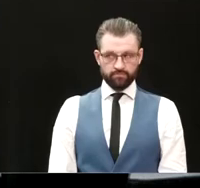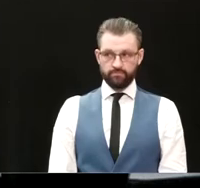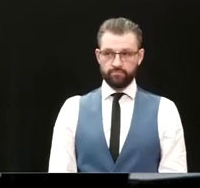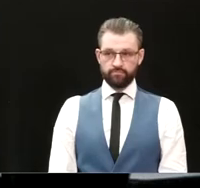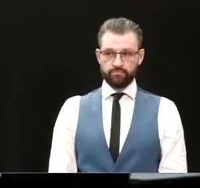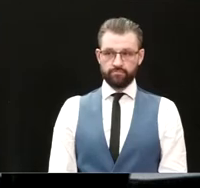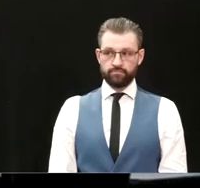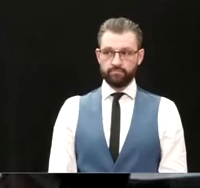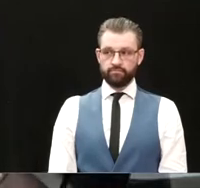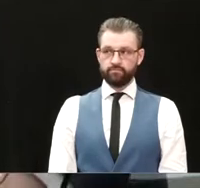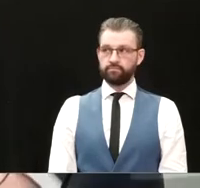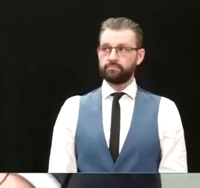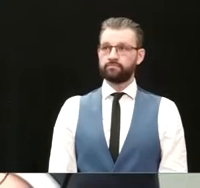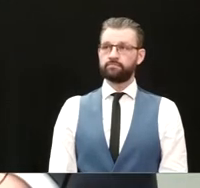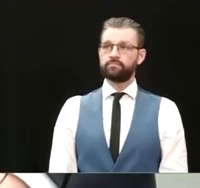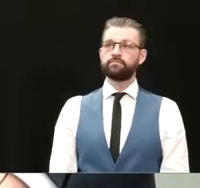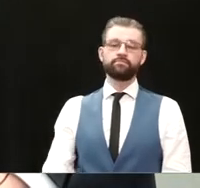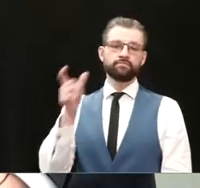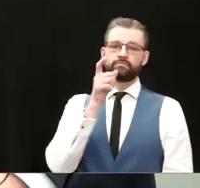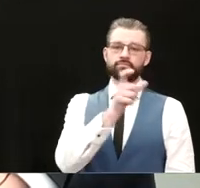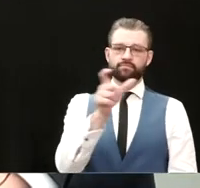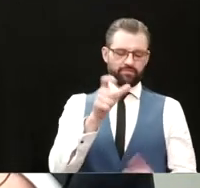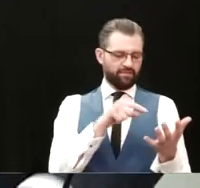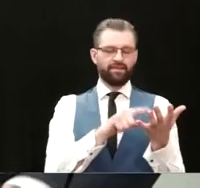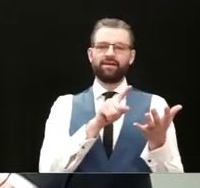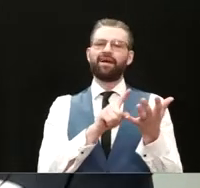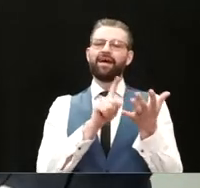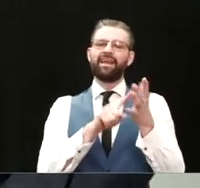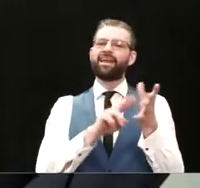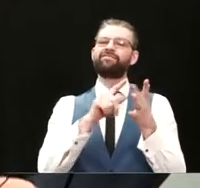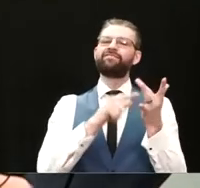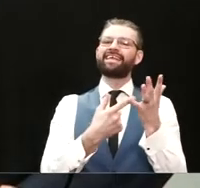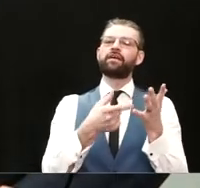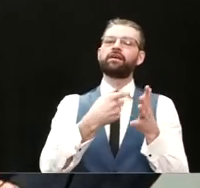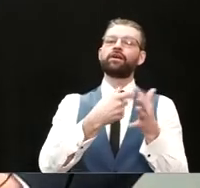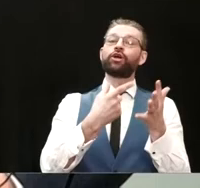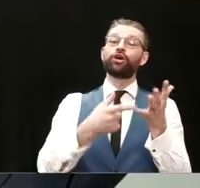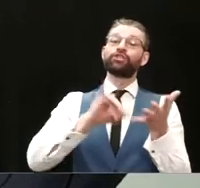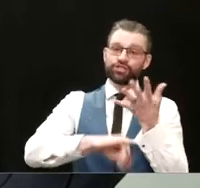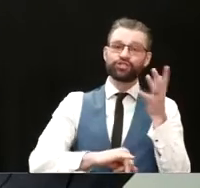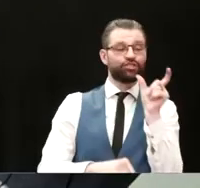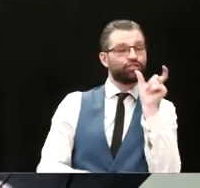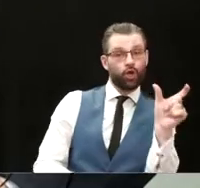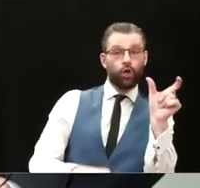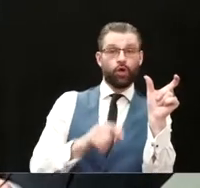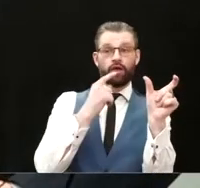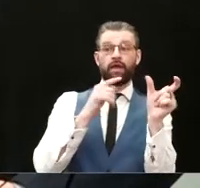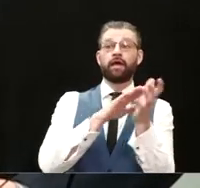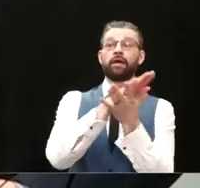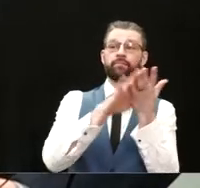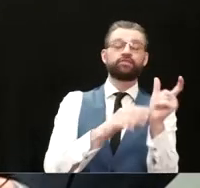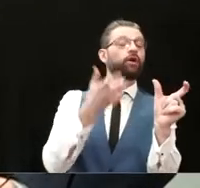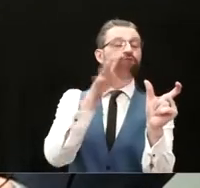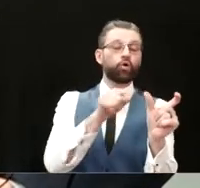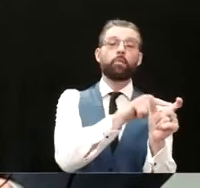Vayikra. It's what we call Leviticus in Hebrew. Leviticus is a word that means of the